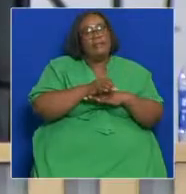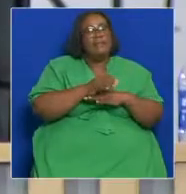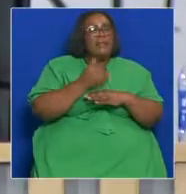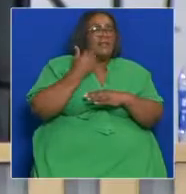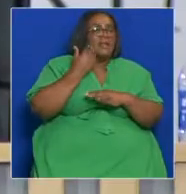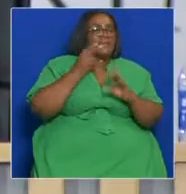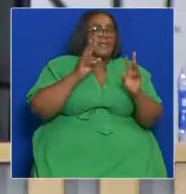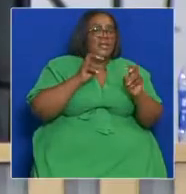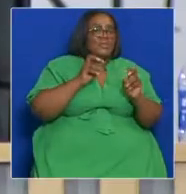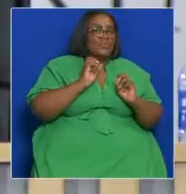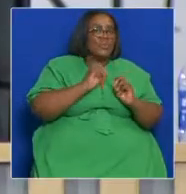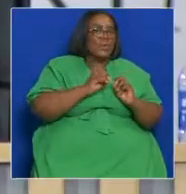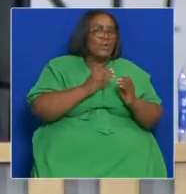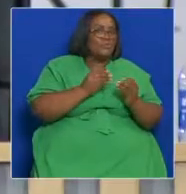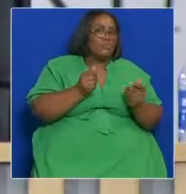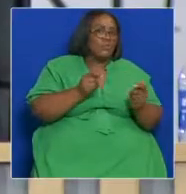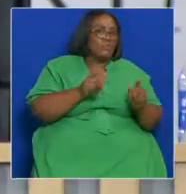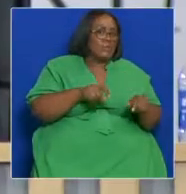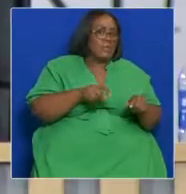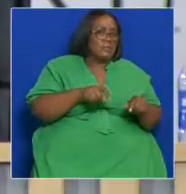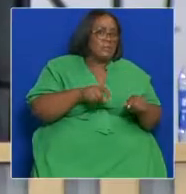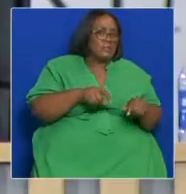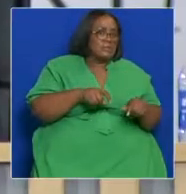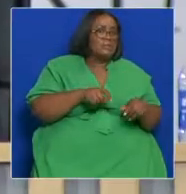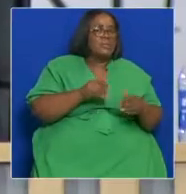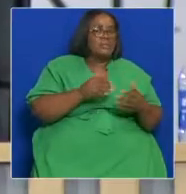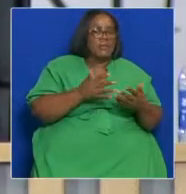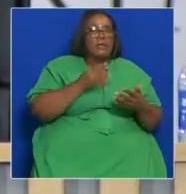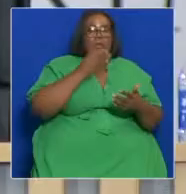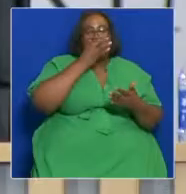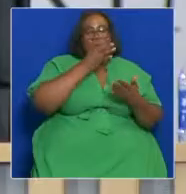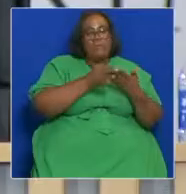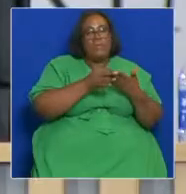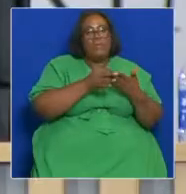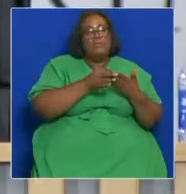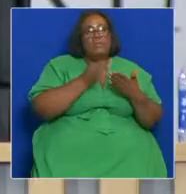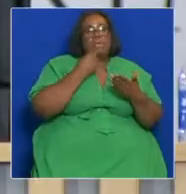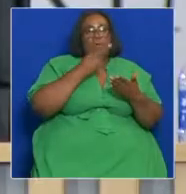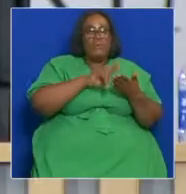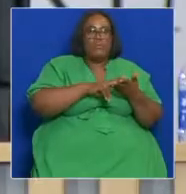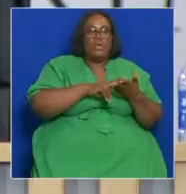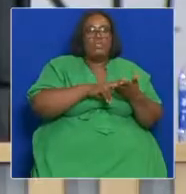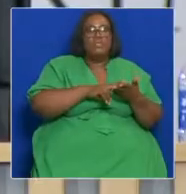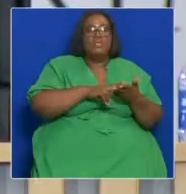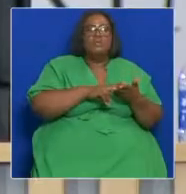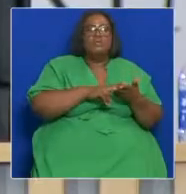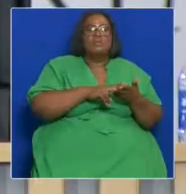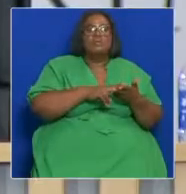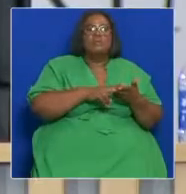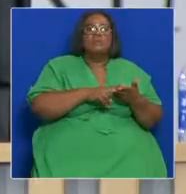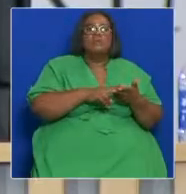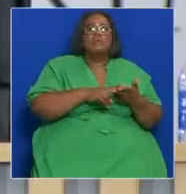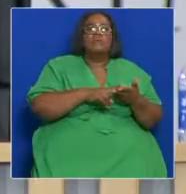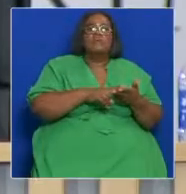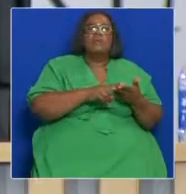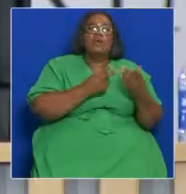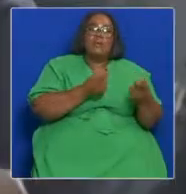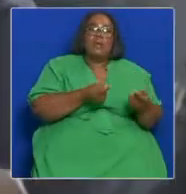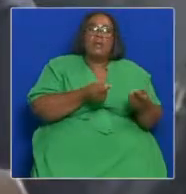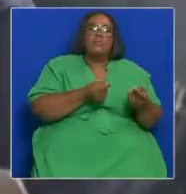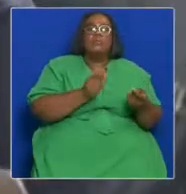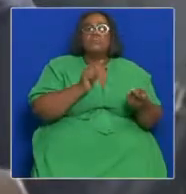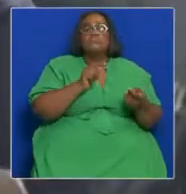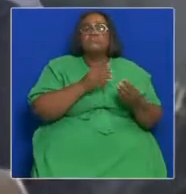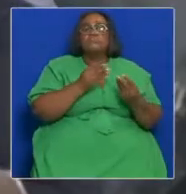addressed, then there are recommendations made in terms of how this should be addressed.